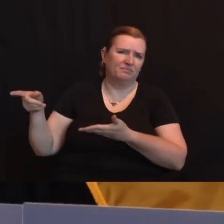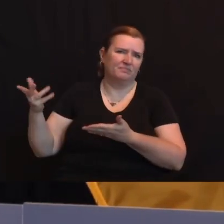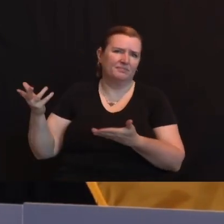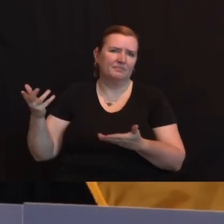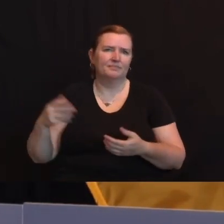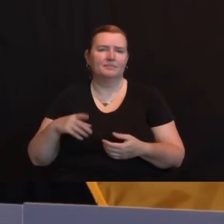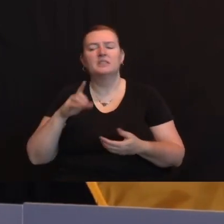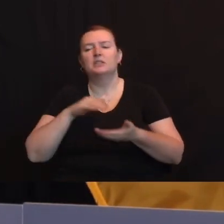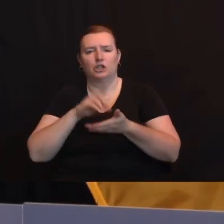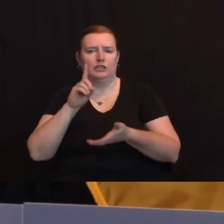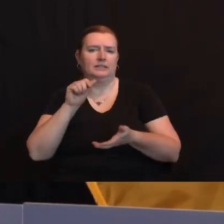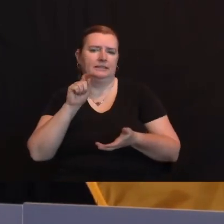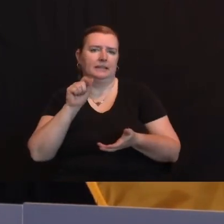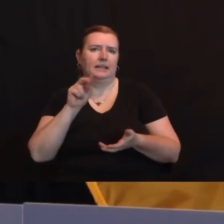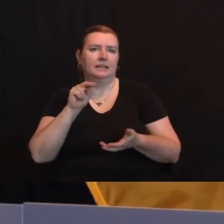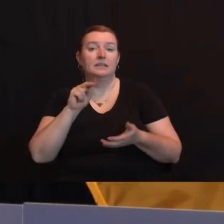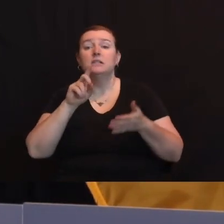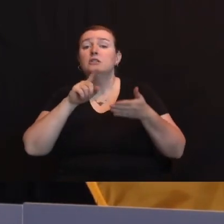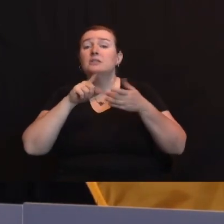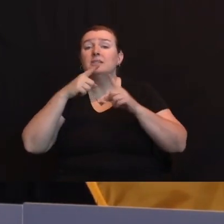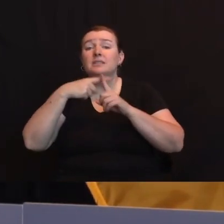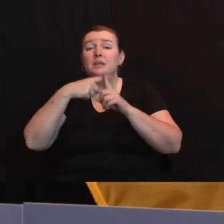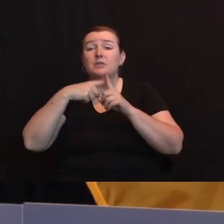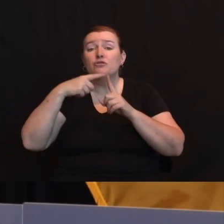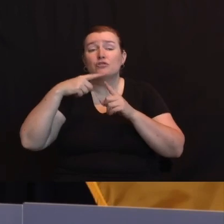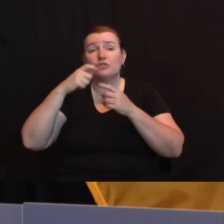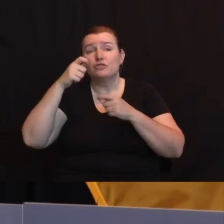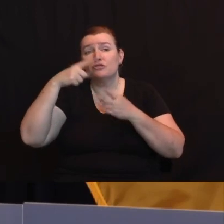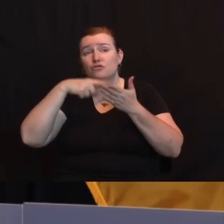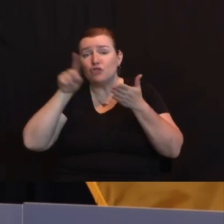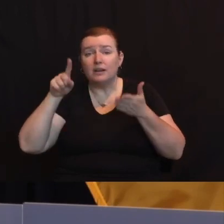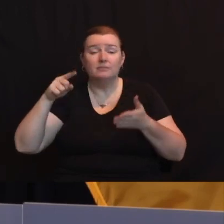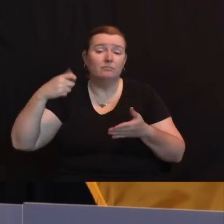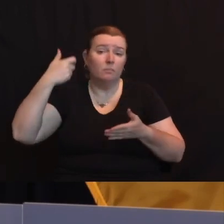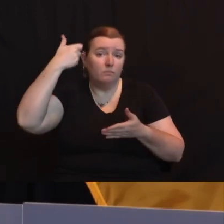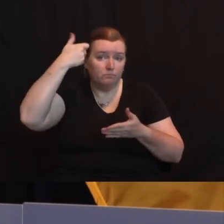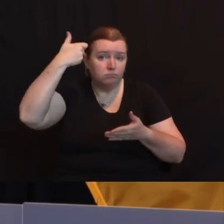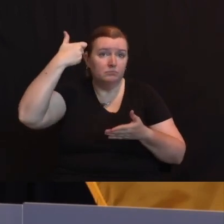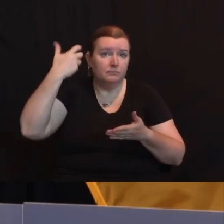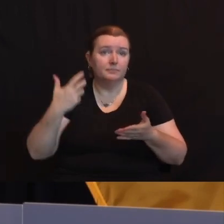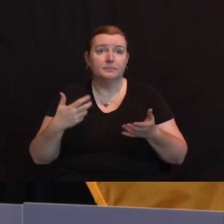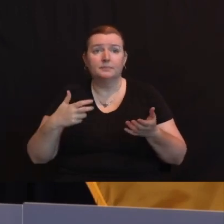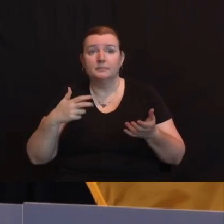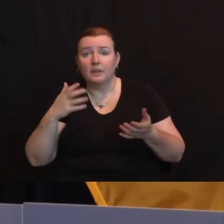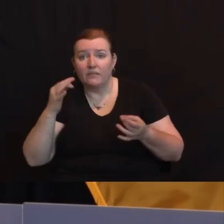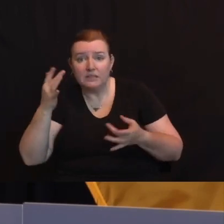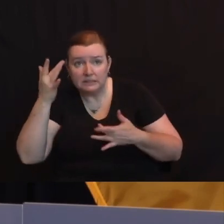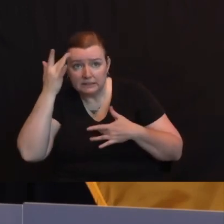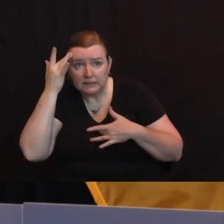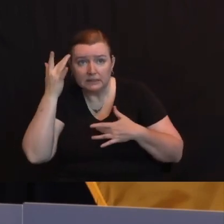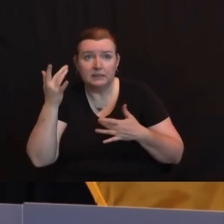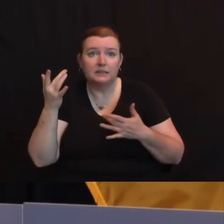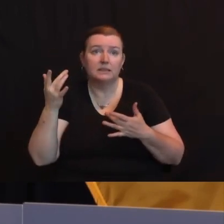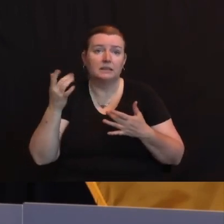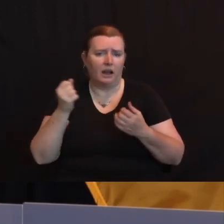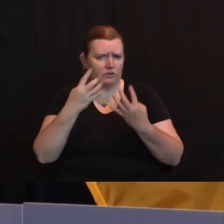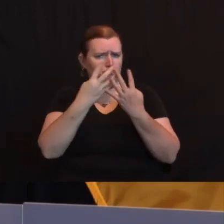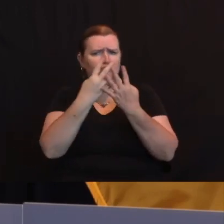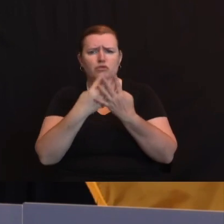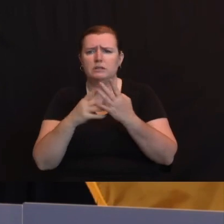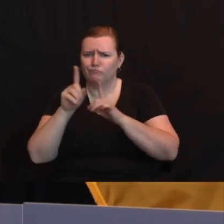always one possible metric that you can use for screening, in addition to asking about different possible